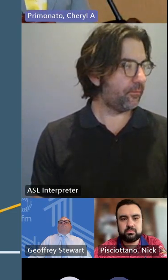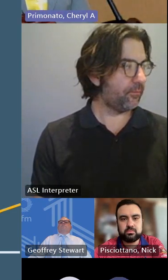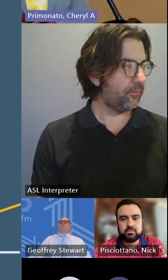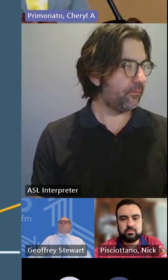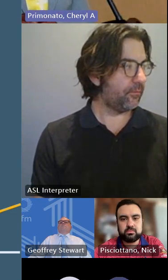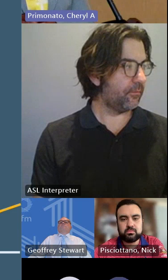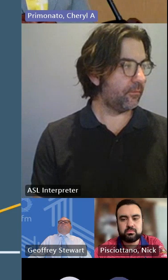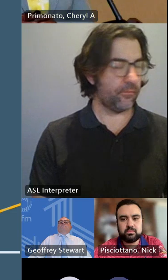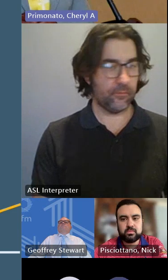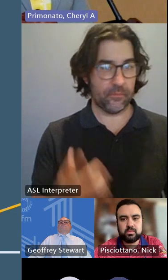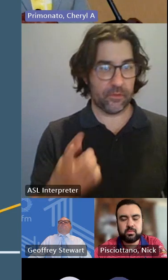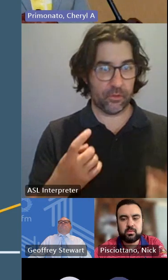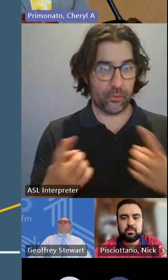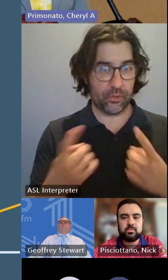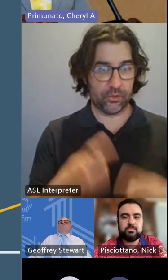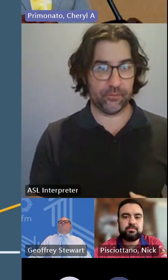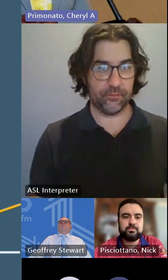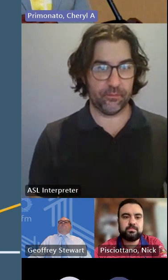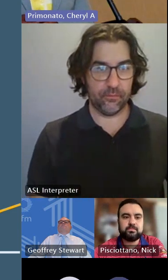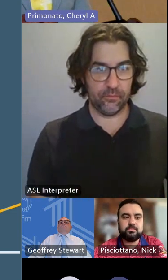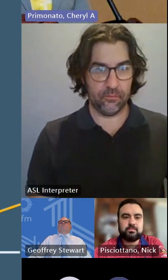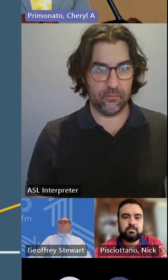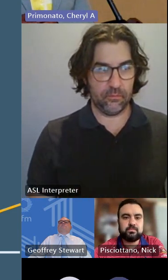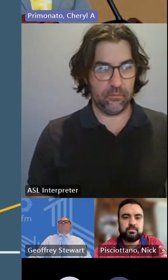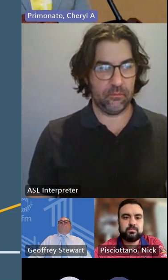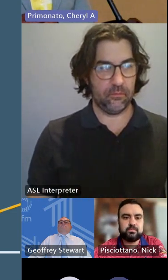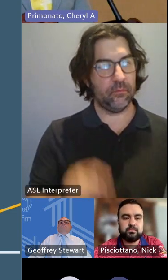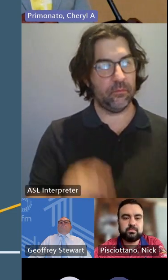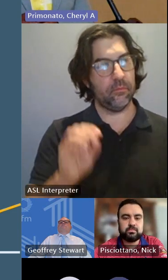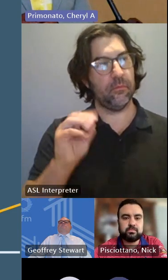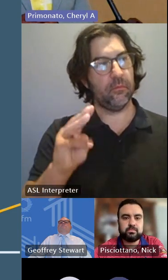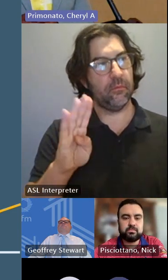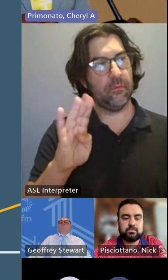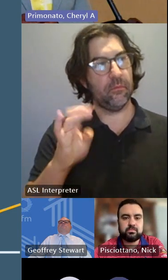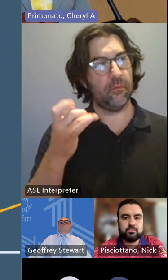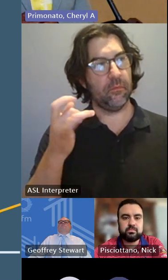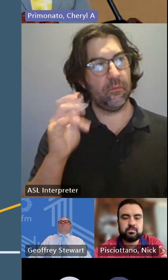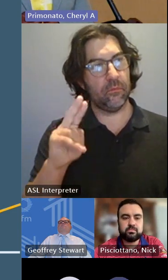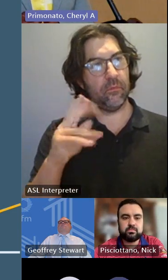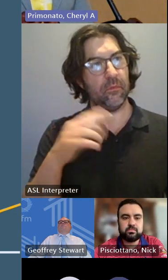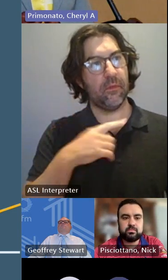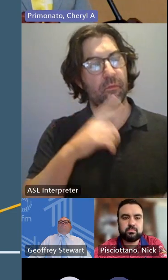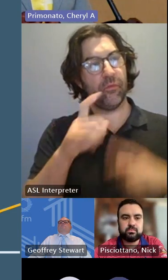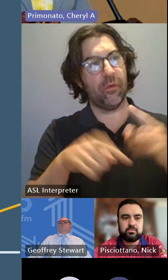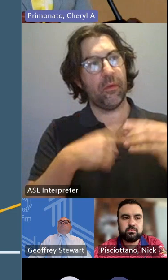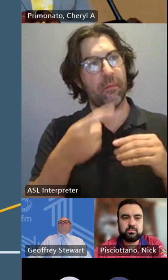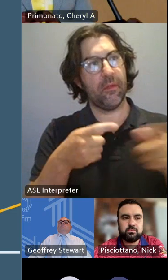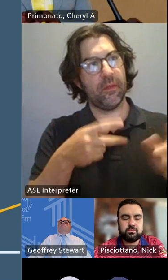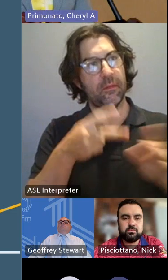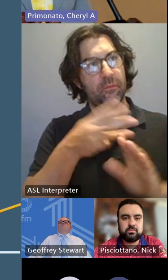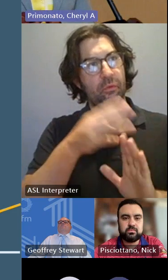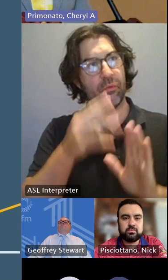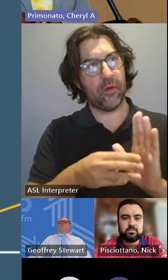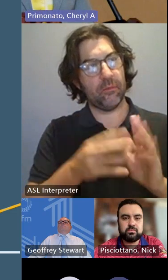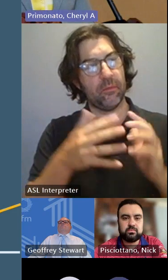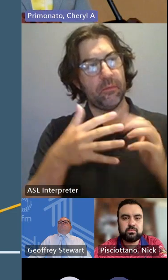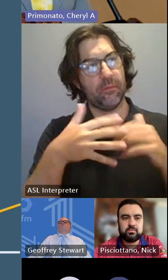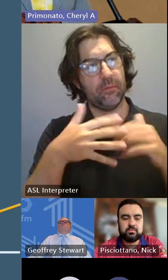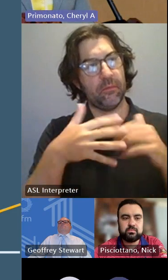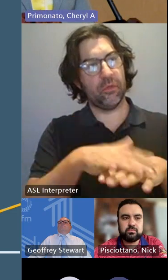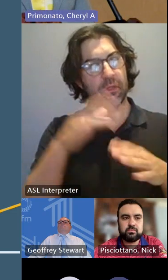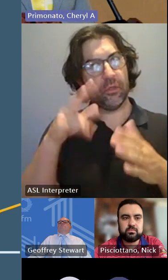Any other questions? Yes. Tom Bergender, I have a question about the implementation of this program. As I read